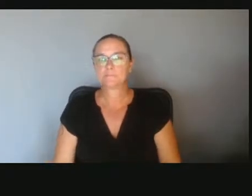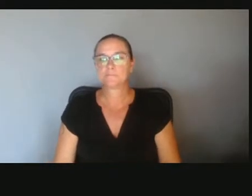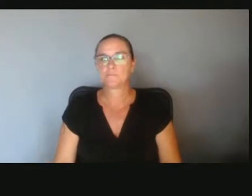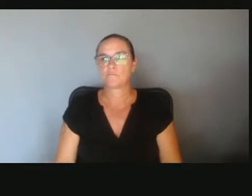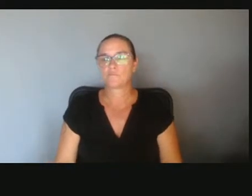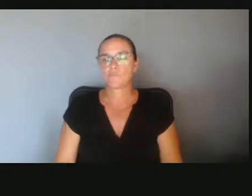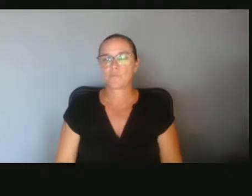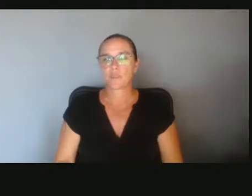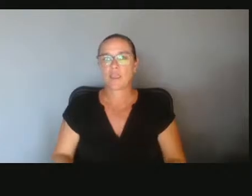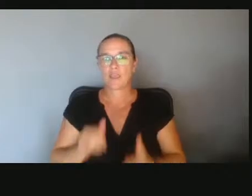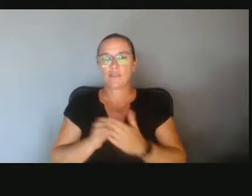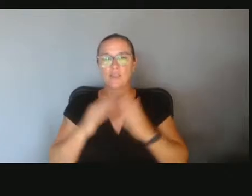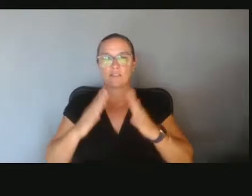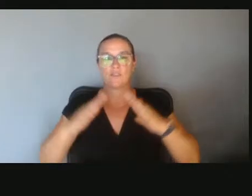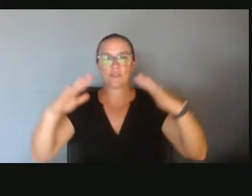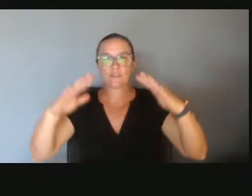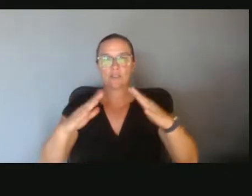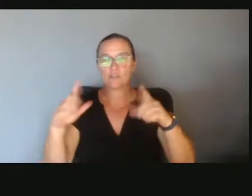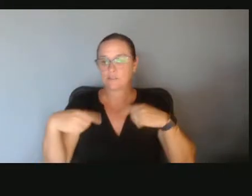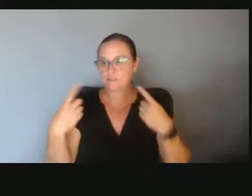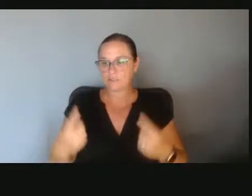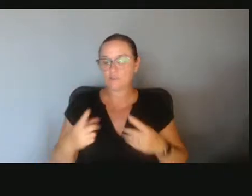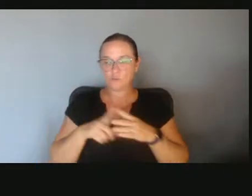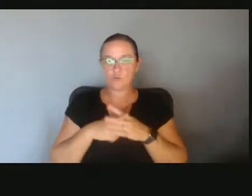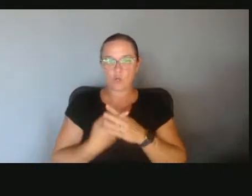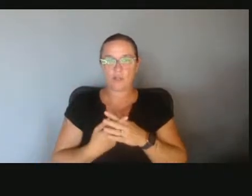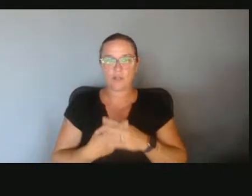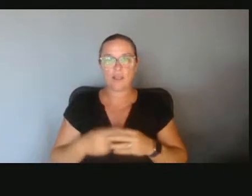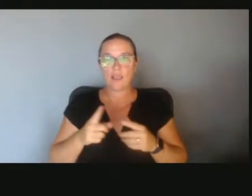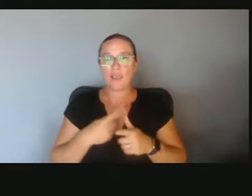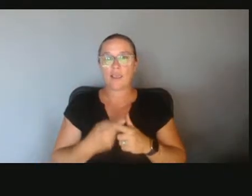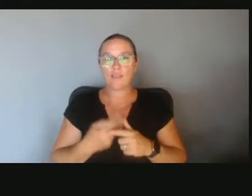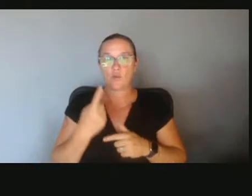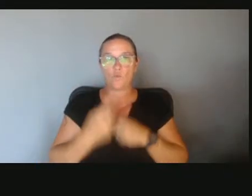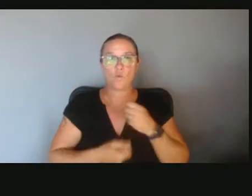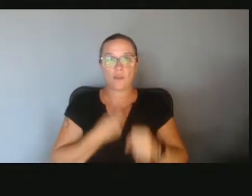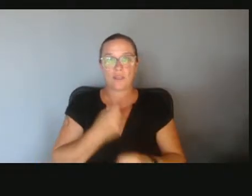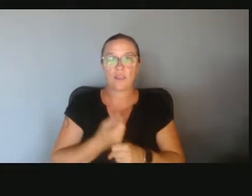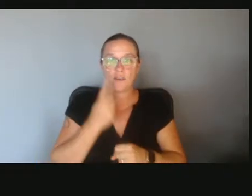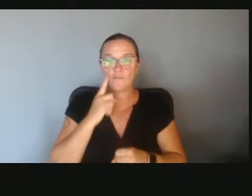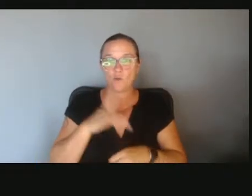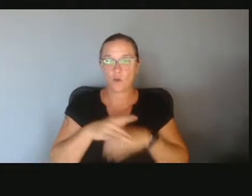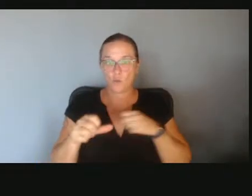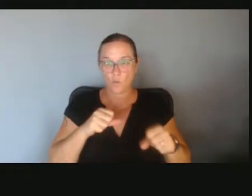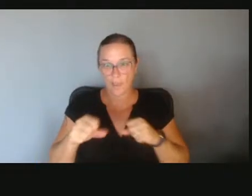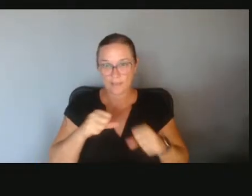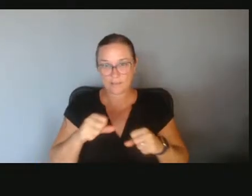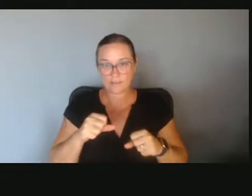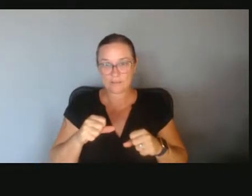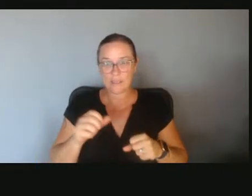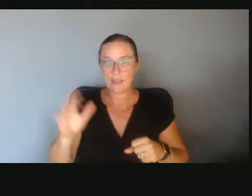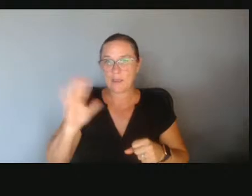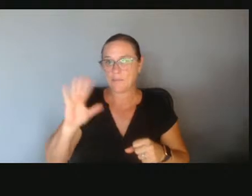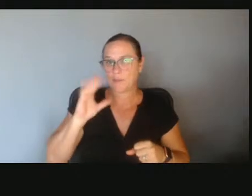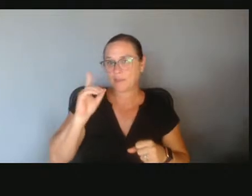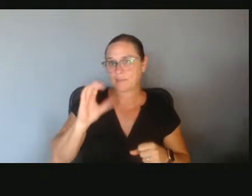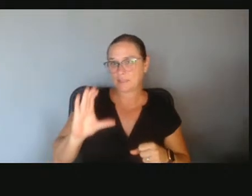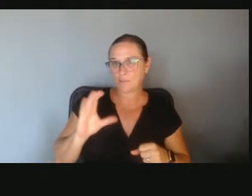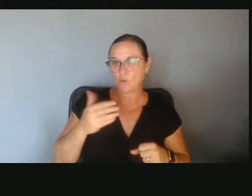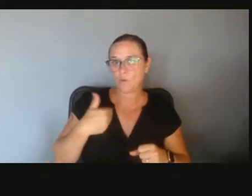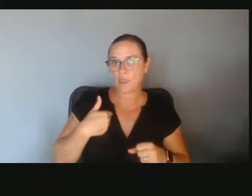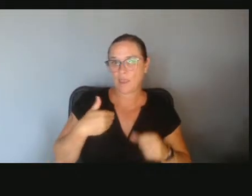So that's our tilt since onset. And now if we look at the last year of earthquake counts, earthquakes per week, back in December was when we had our build up to the